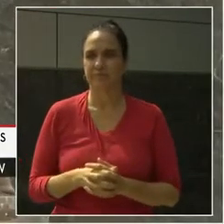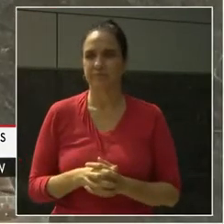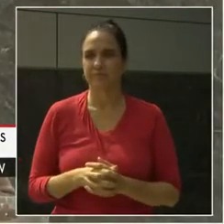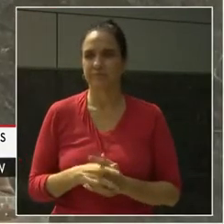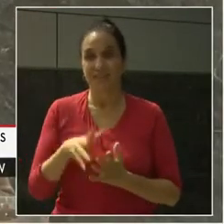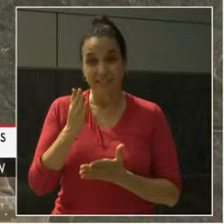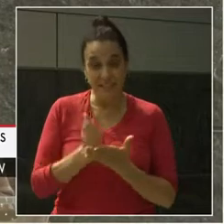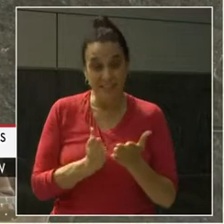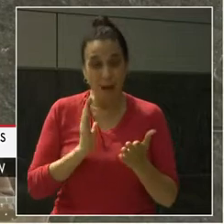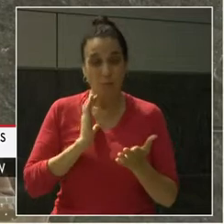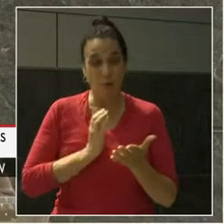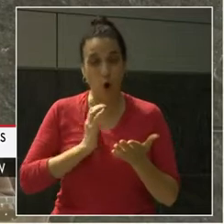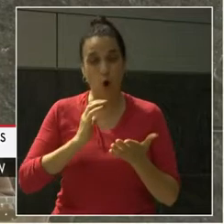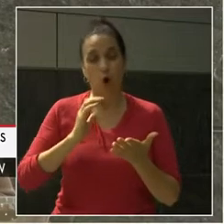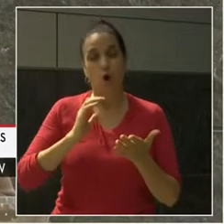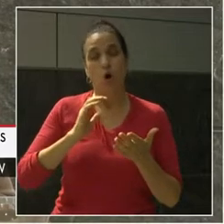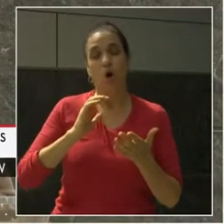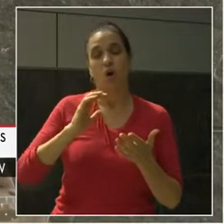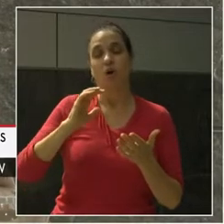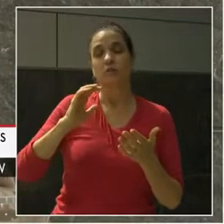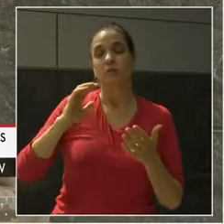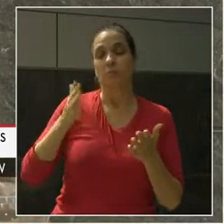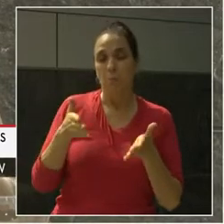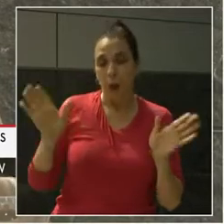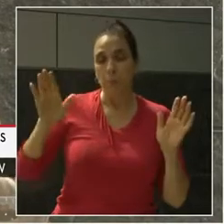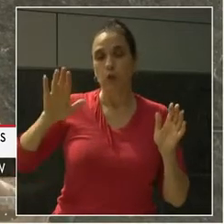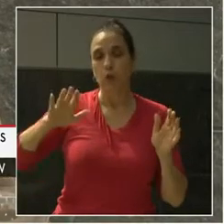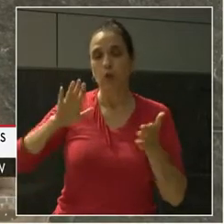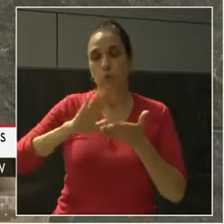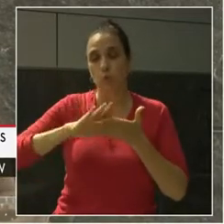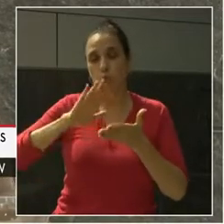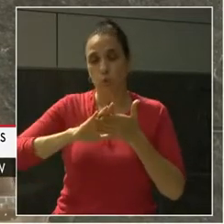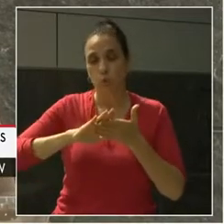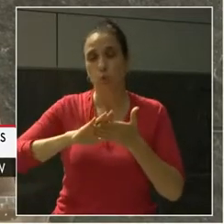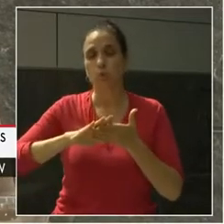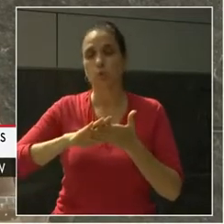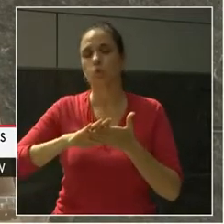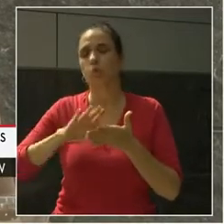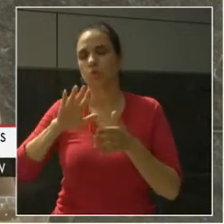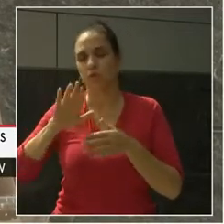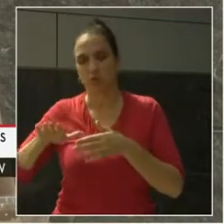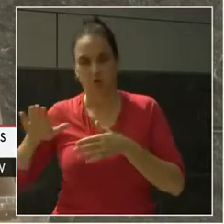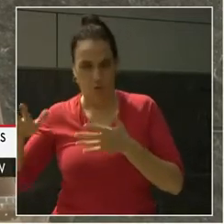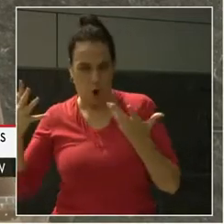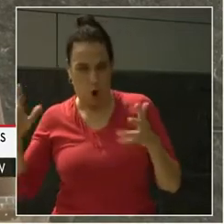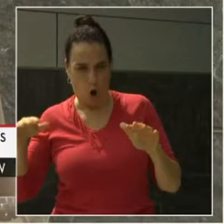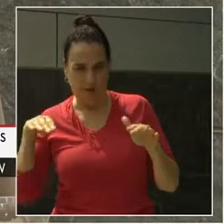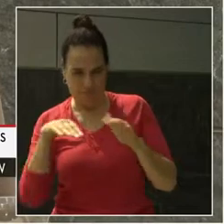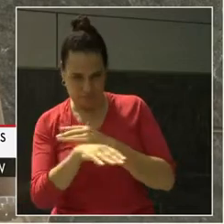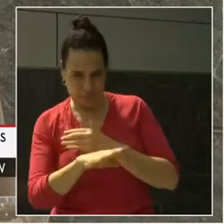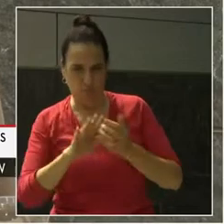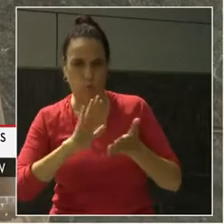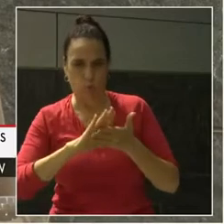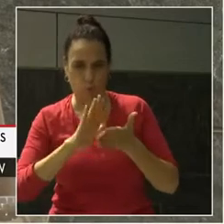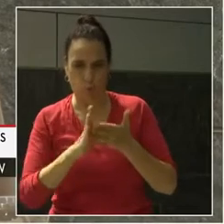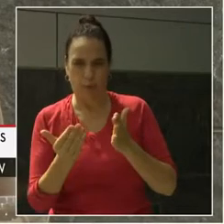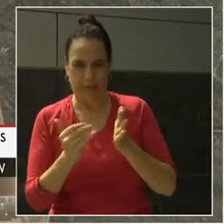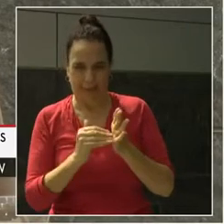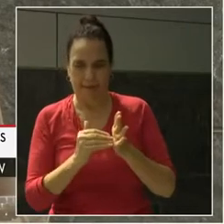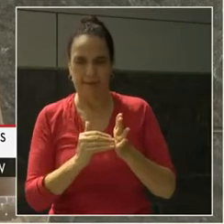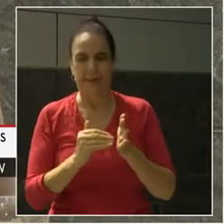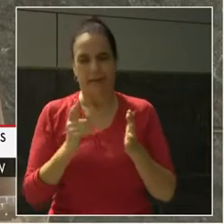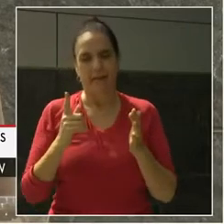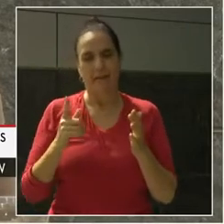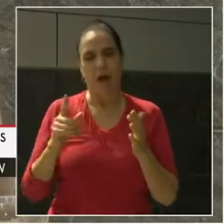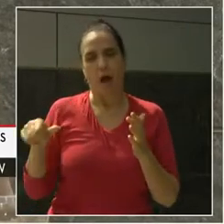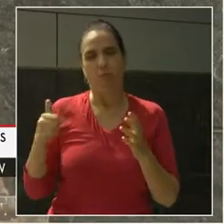Some of our kids, our public school kids, are already in school, and they will be joined by their peers